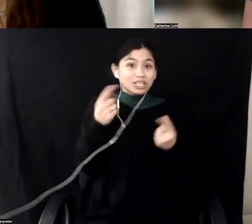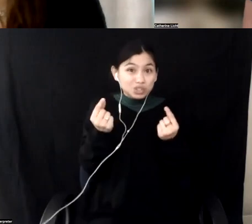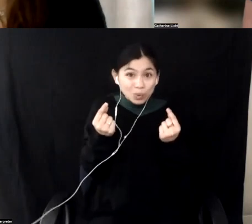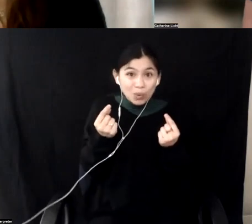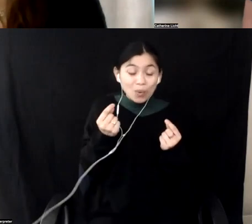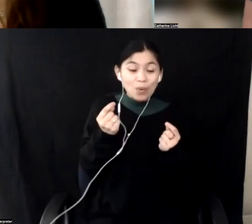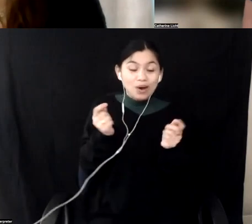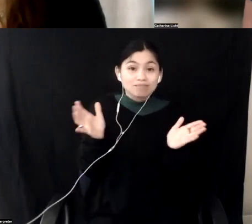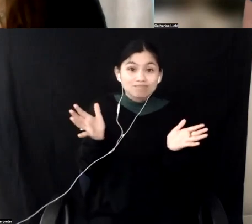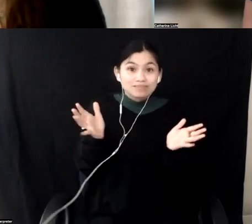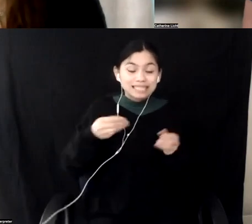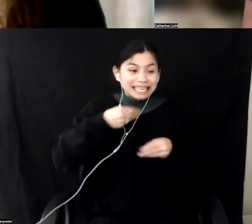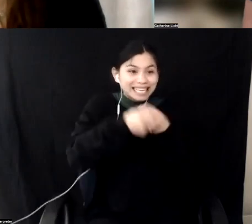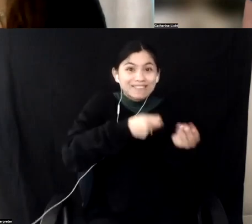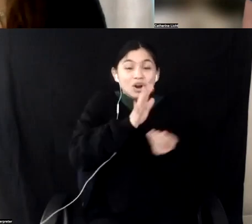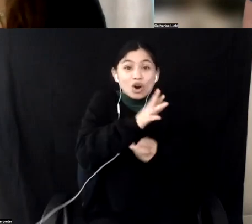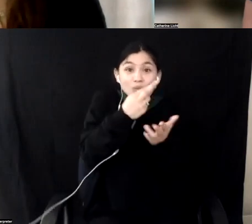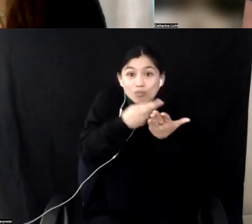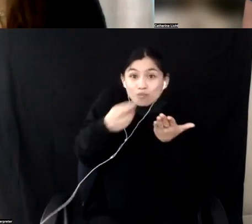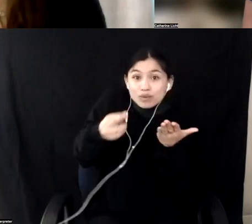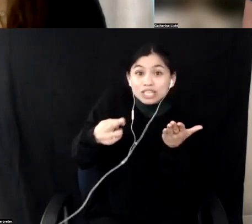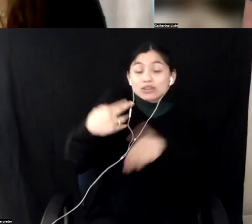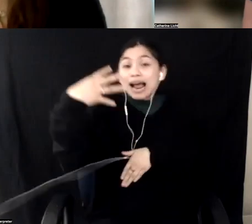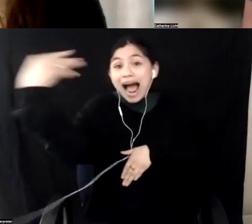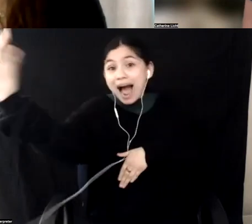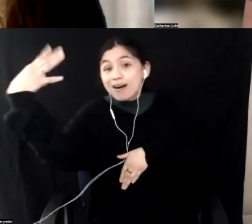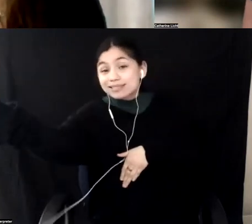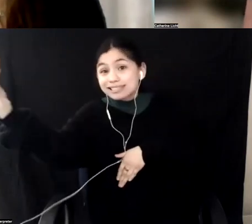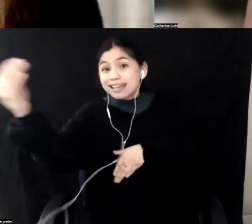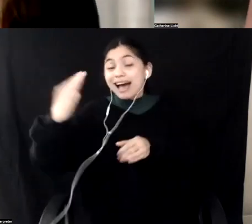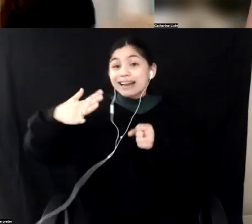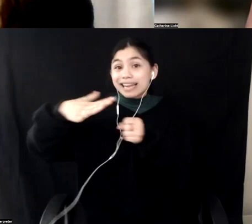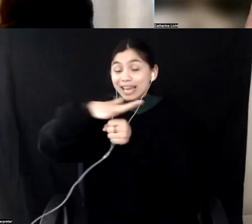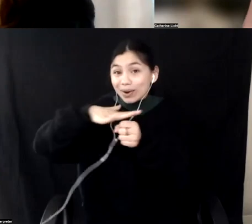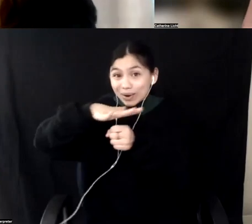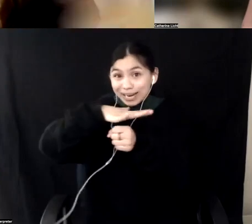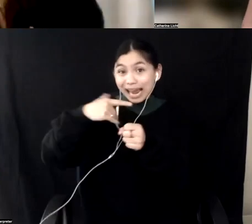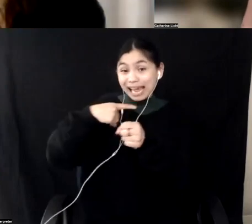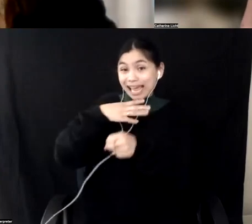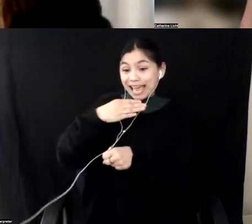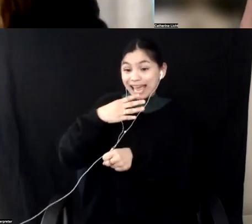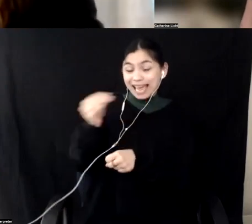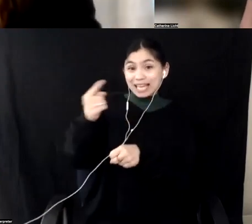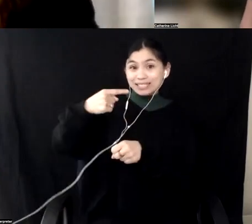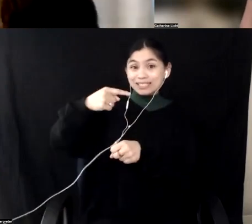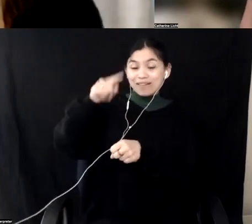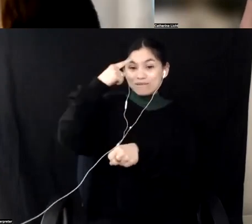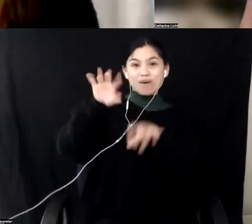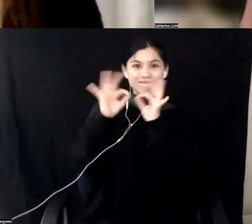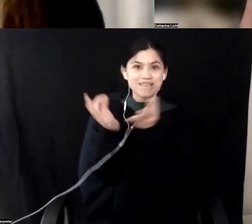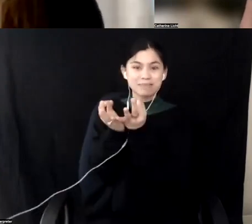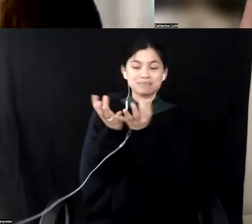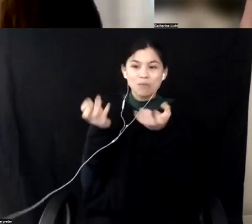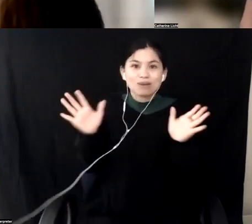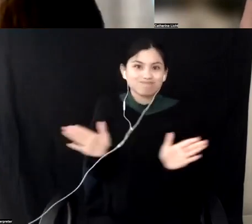lot of resources to go outside. And that's what we try to facilitate for the families that do that